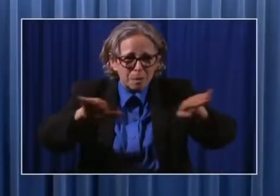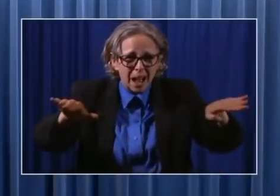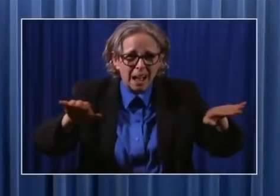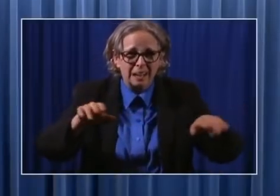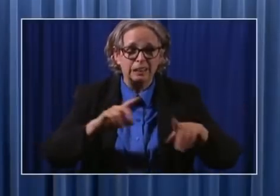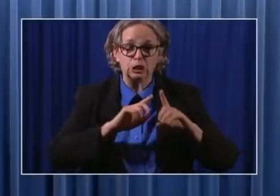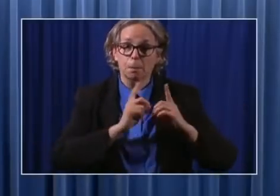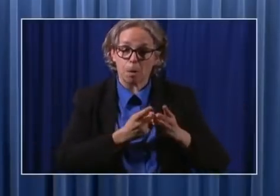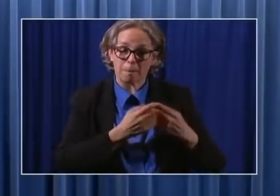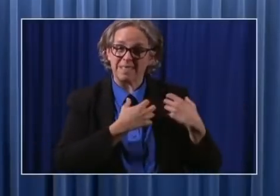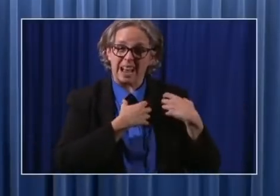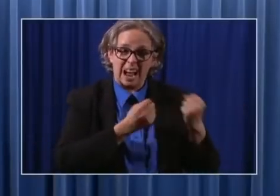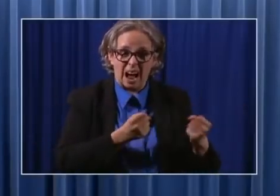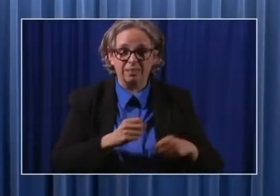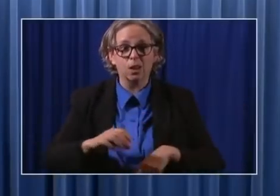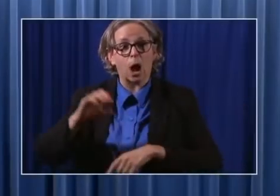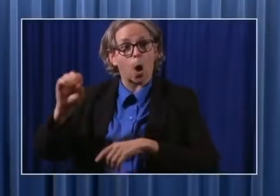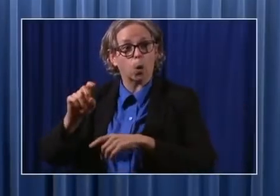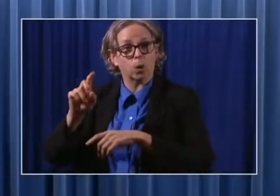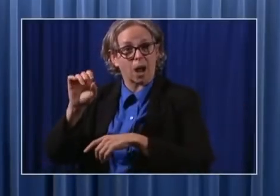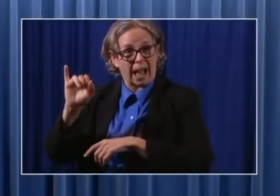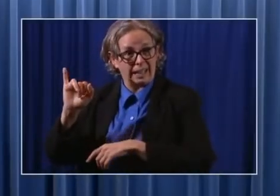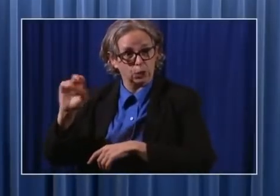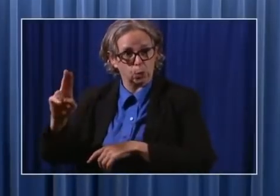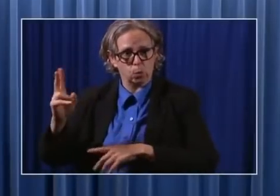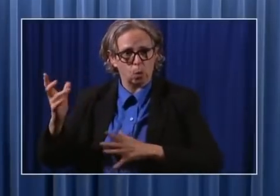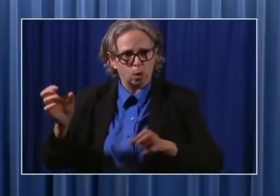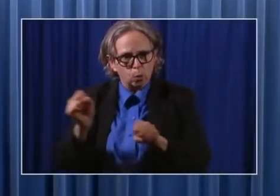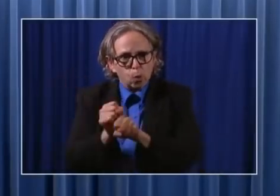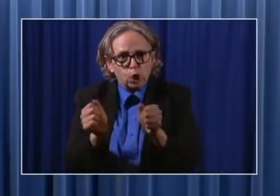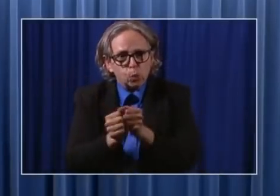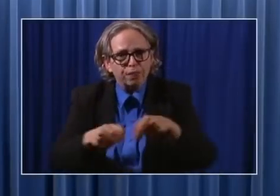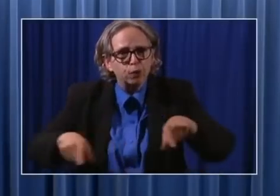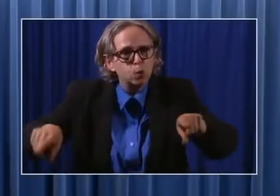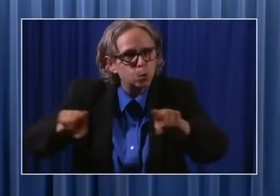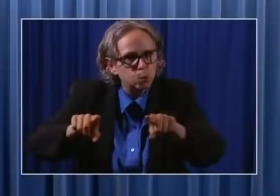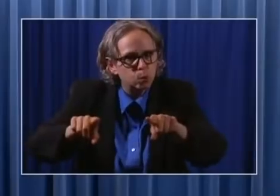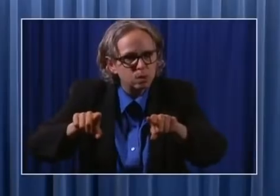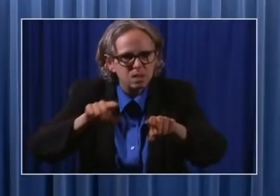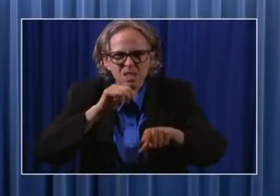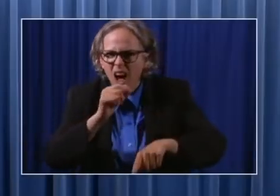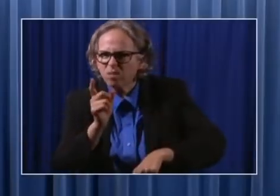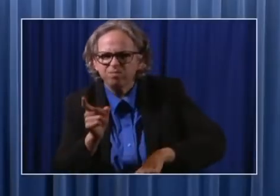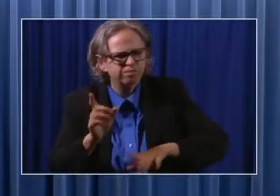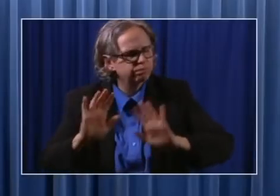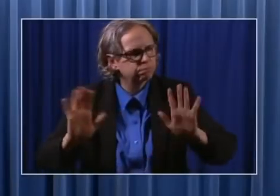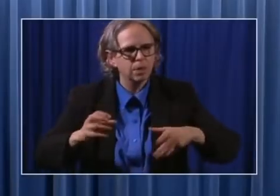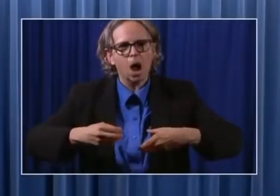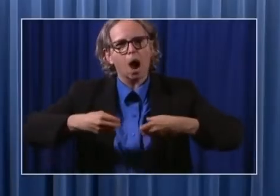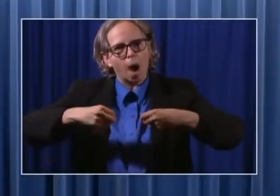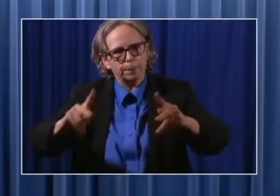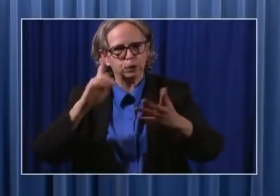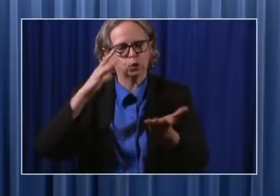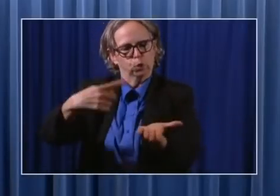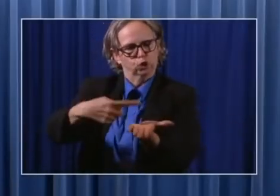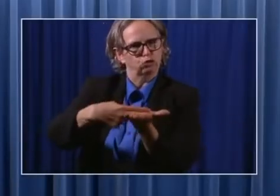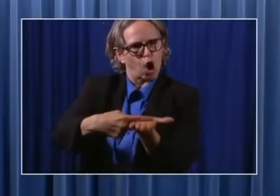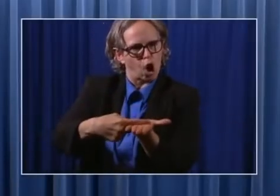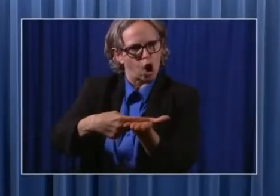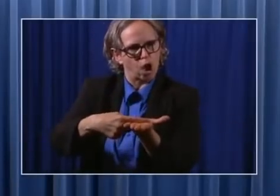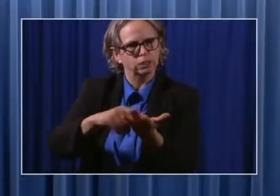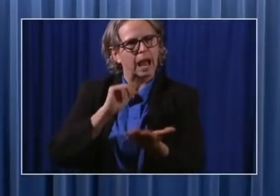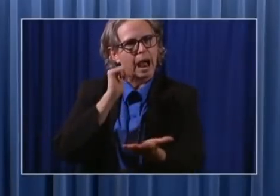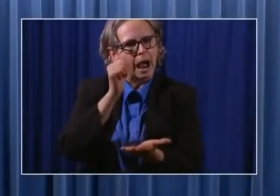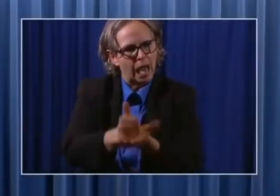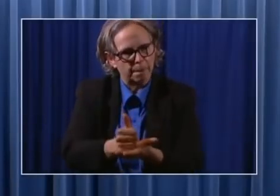Investigative Unit is here to work with you. And we'd love to have the opportunity to talk to make sure that you can follow the Division of Health orders.